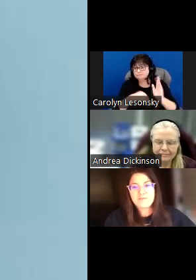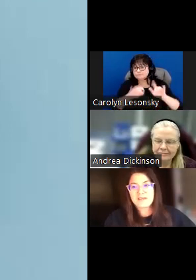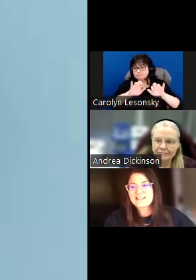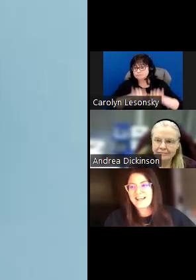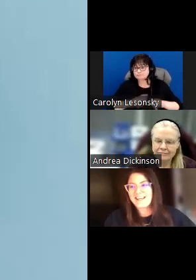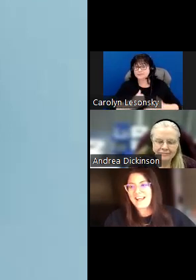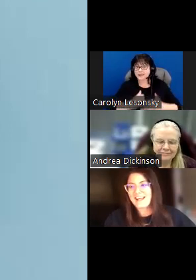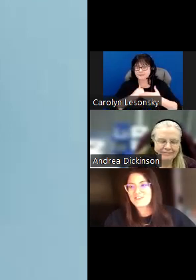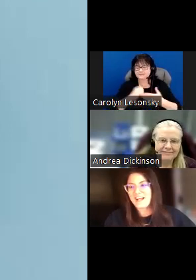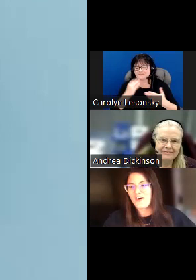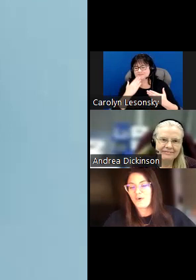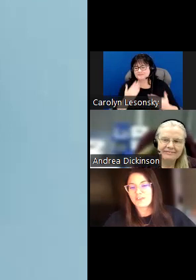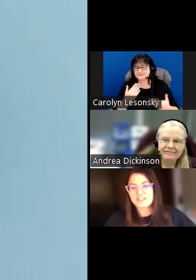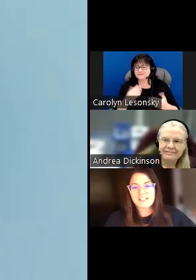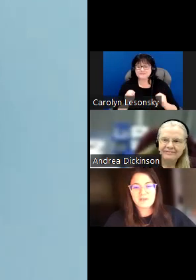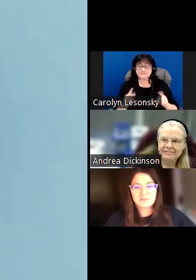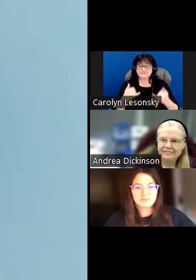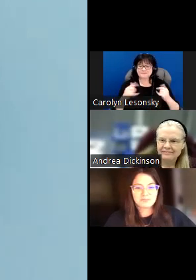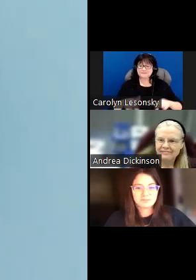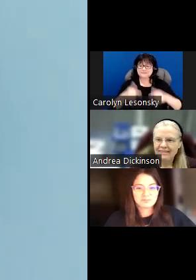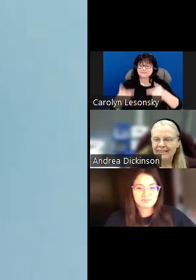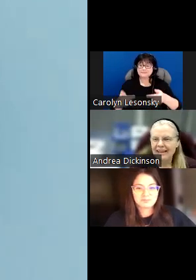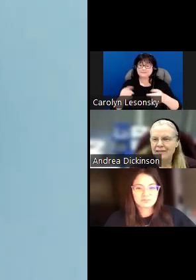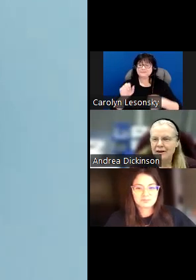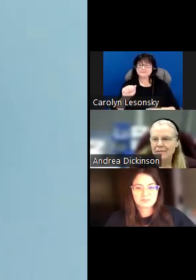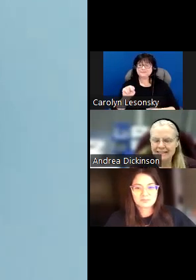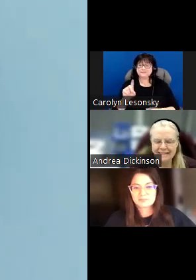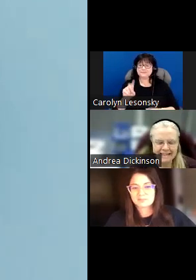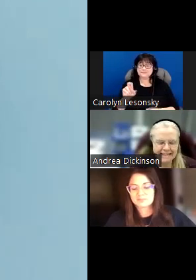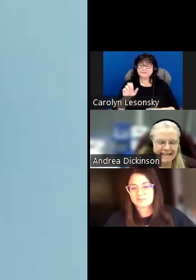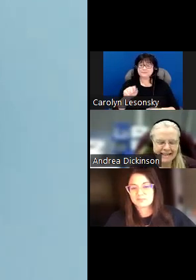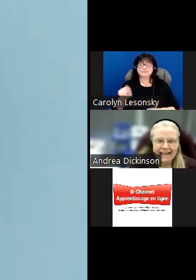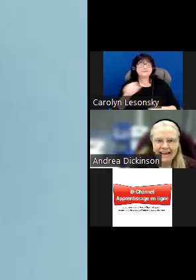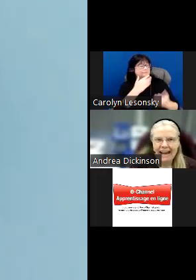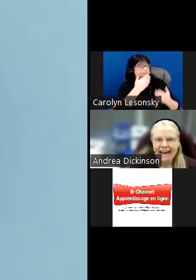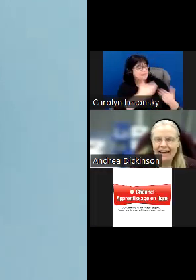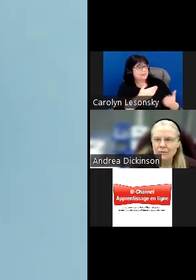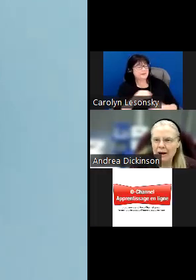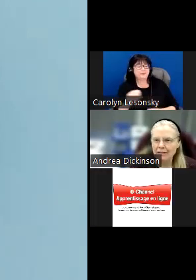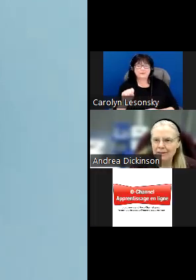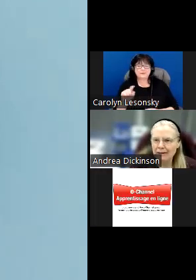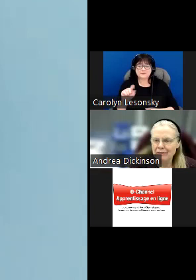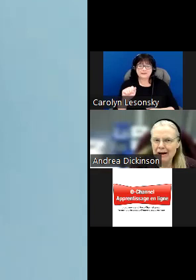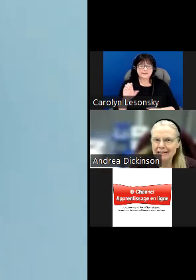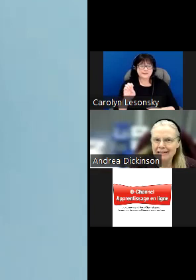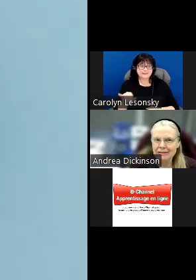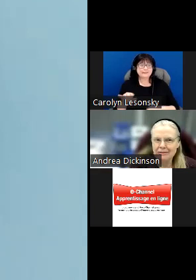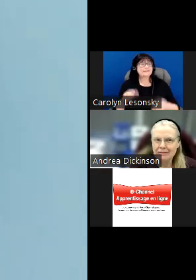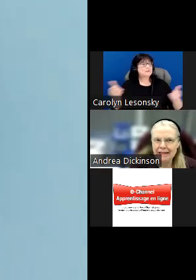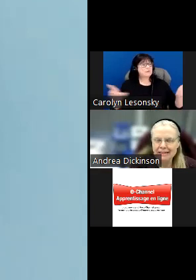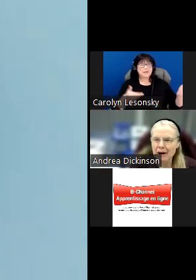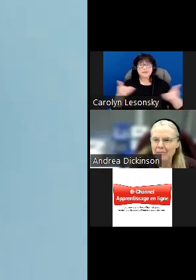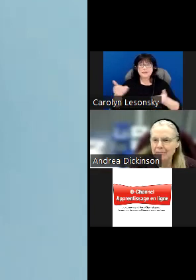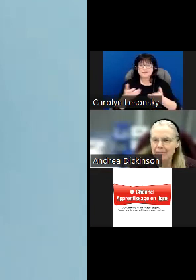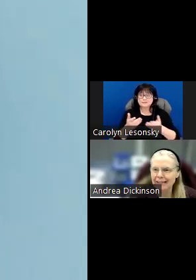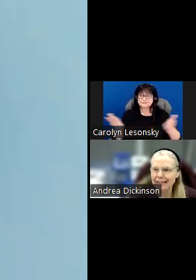Okay, with that being said, Andrea, over to you. Thank you very much, Stacy, and welcome everyone to